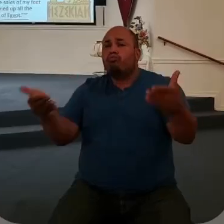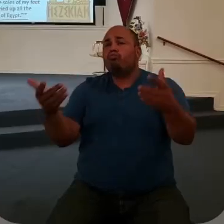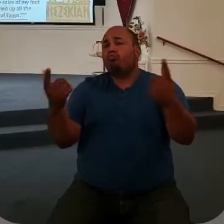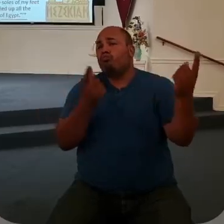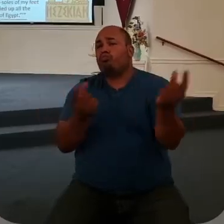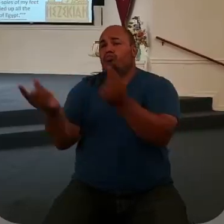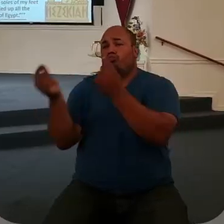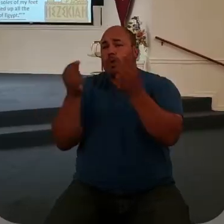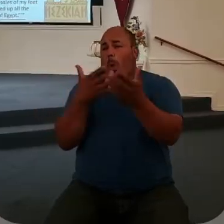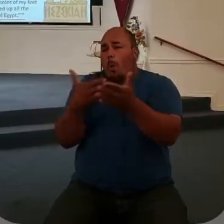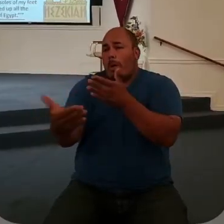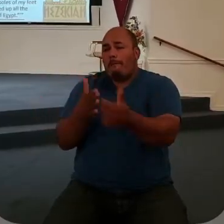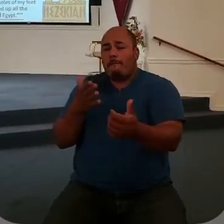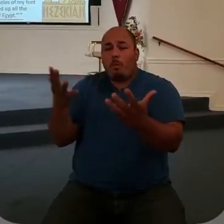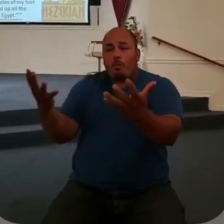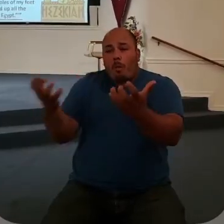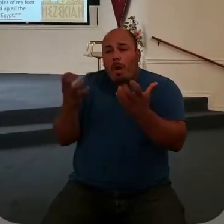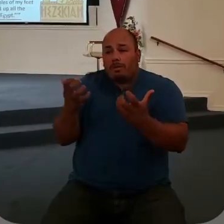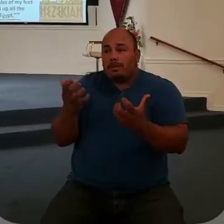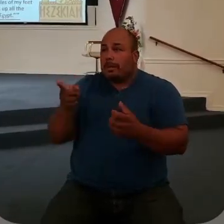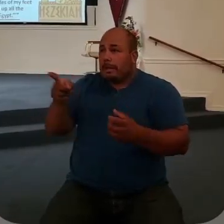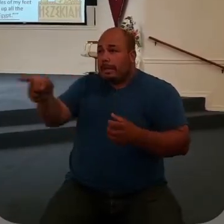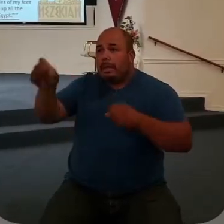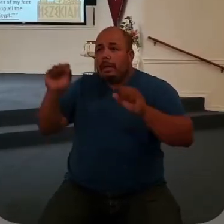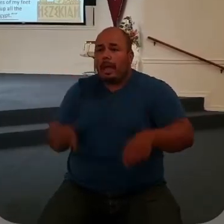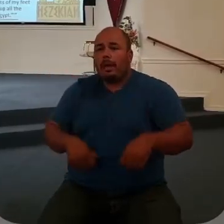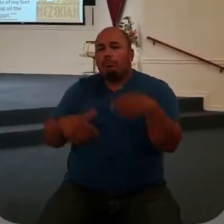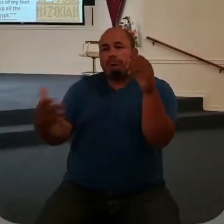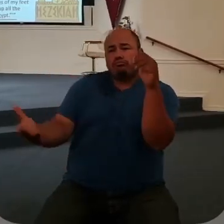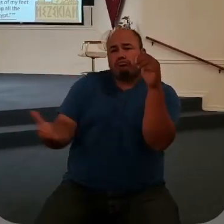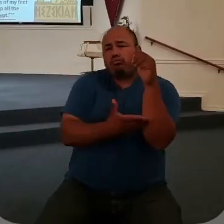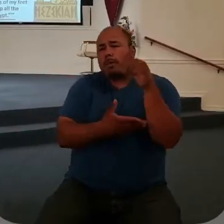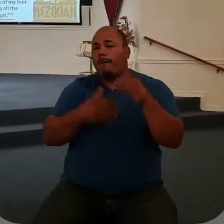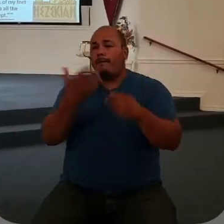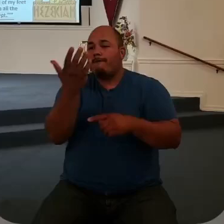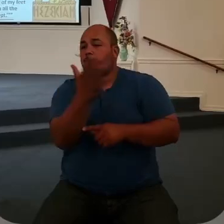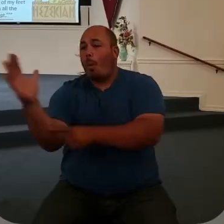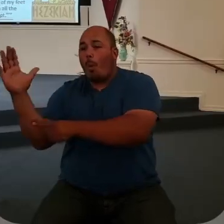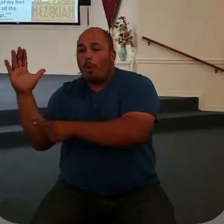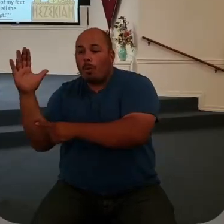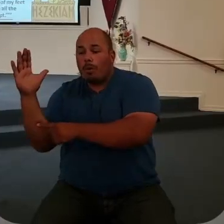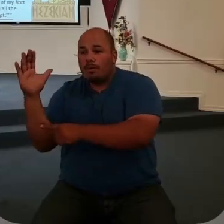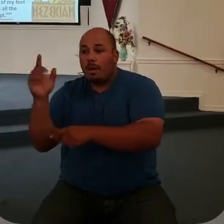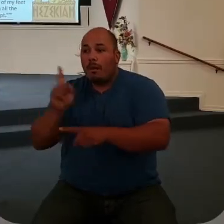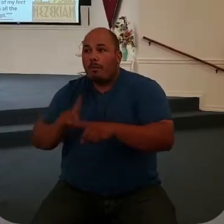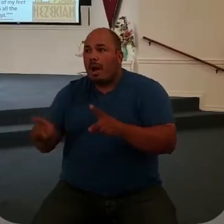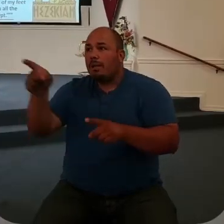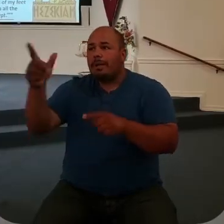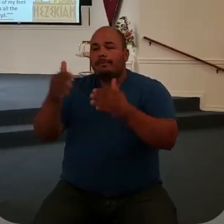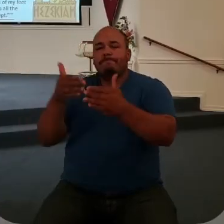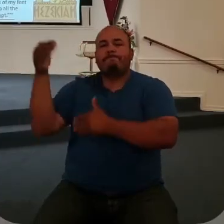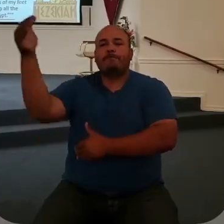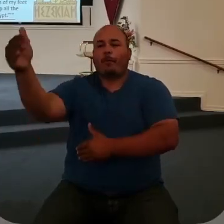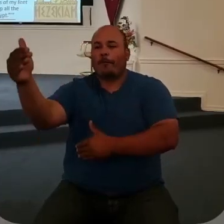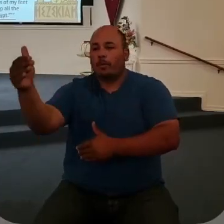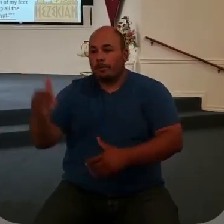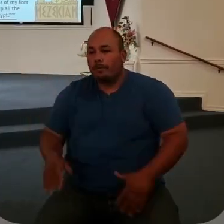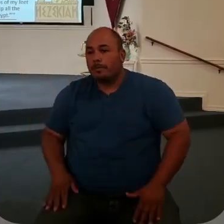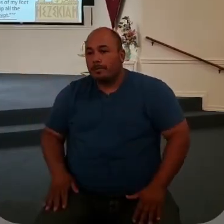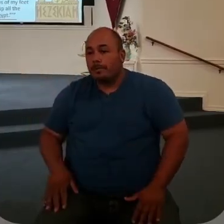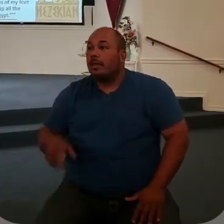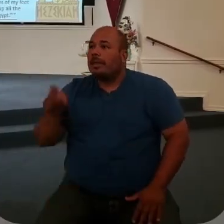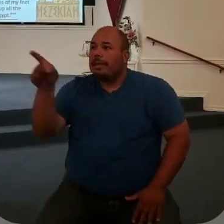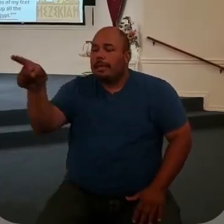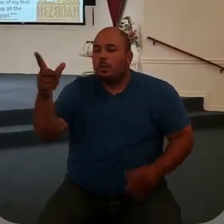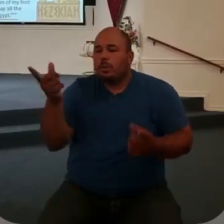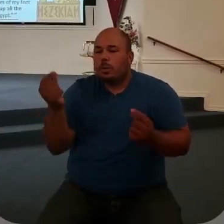do whatever he wants, he can cut down forests and dry up rivers, but he went too far when he